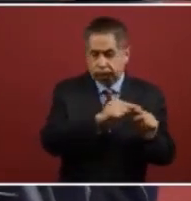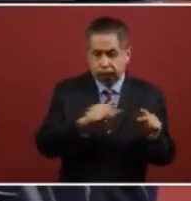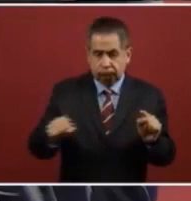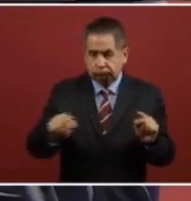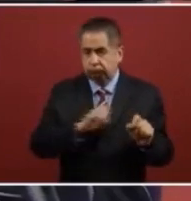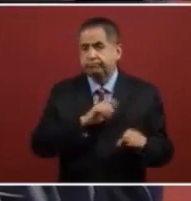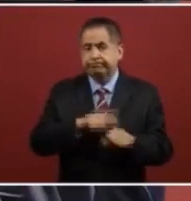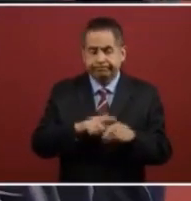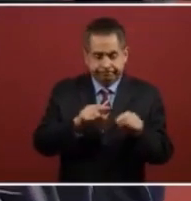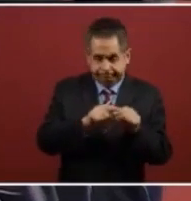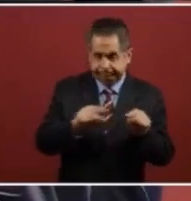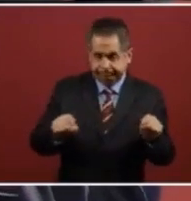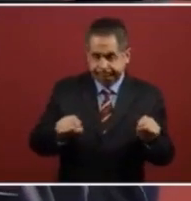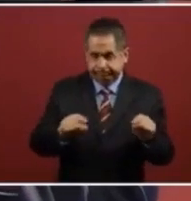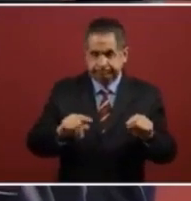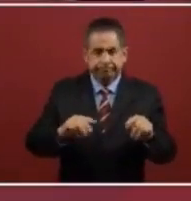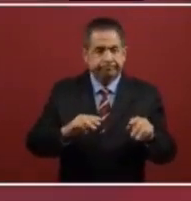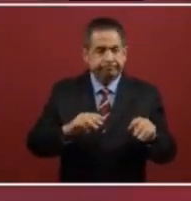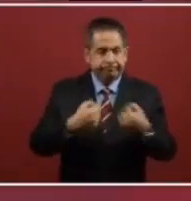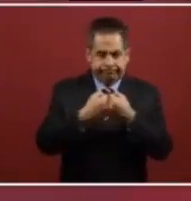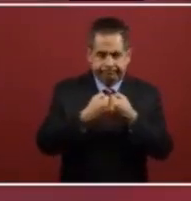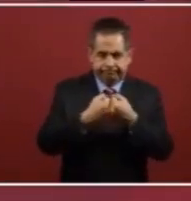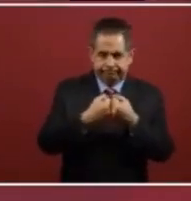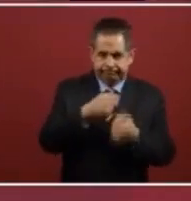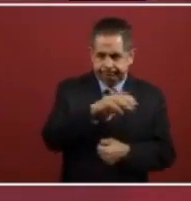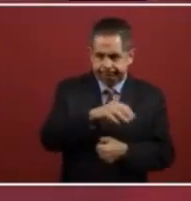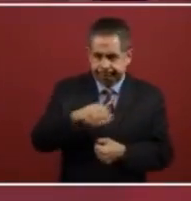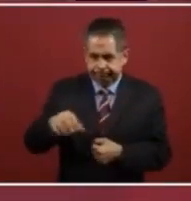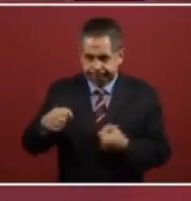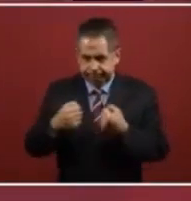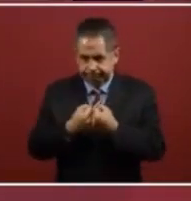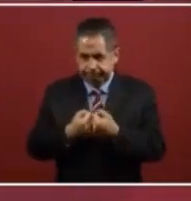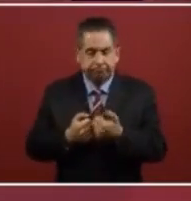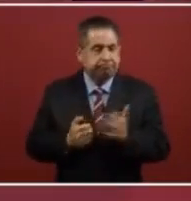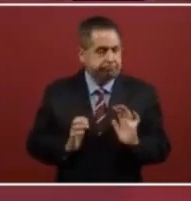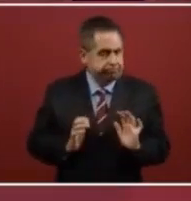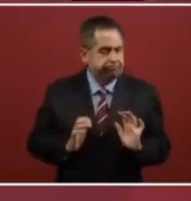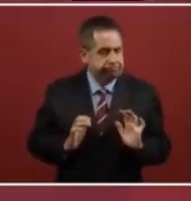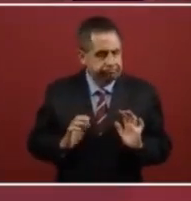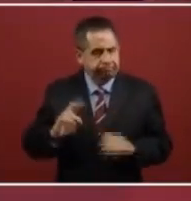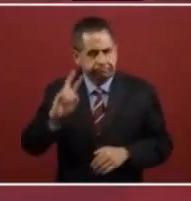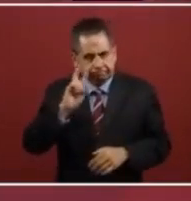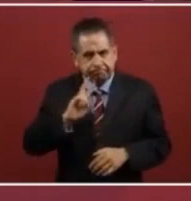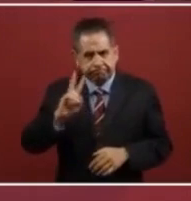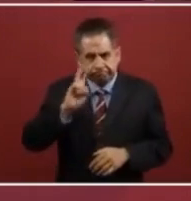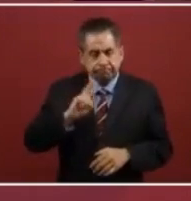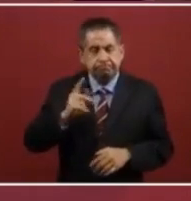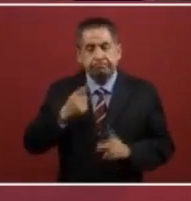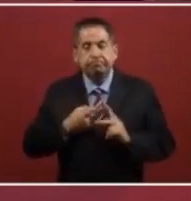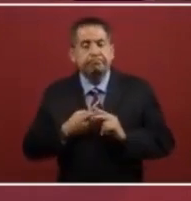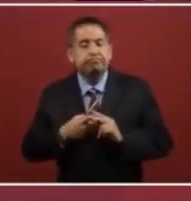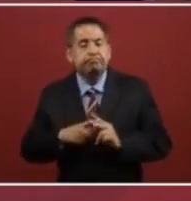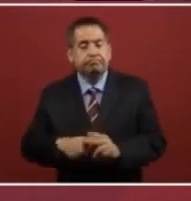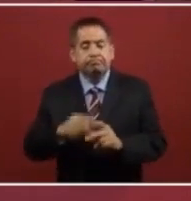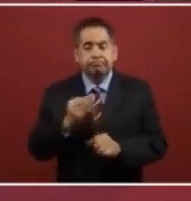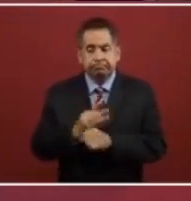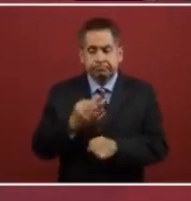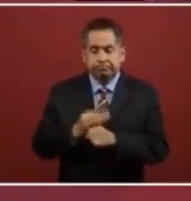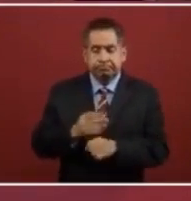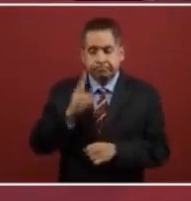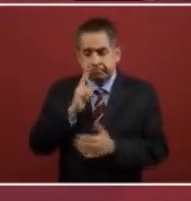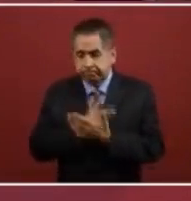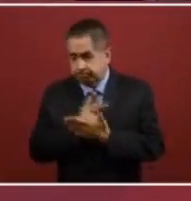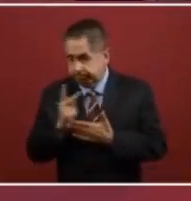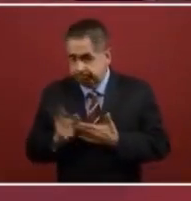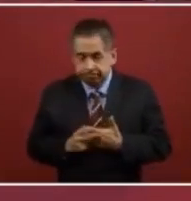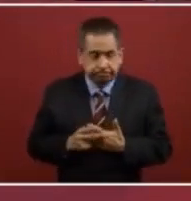especial. they doubled the para taxes, la franja fronteriza. the minimum wage Entonces estamos for the people that are on the border states. iniciando el programa, se está They're